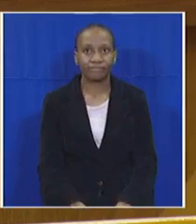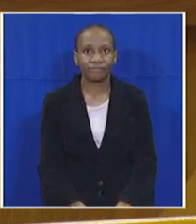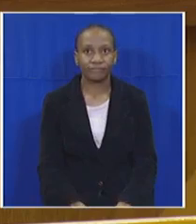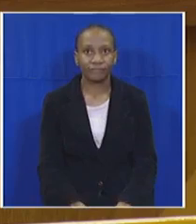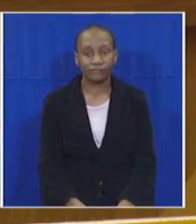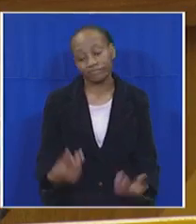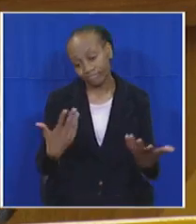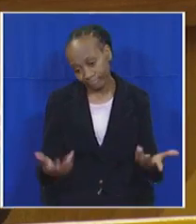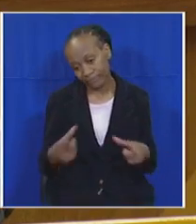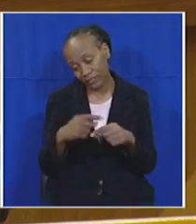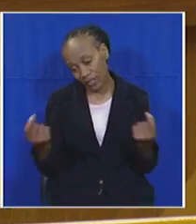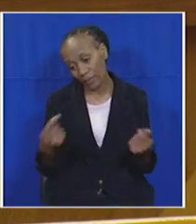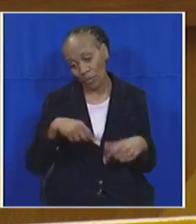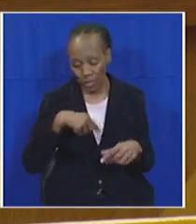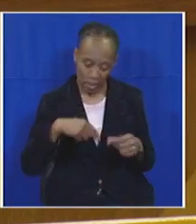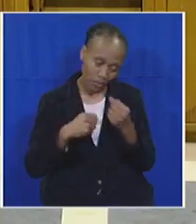expired.